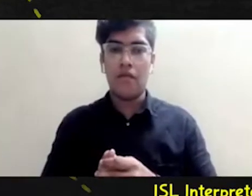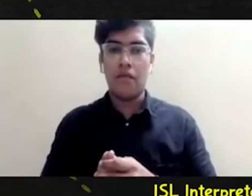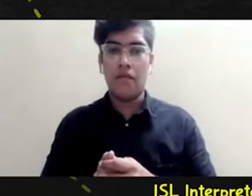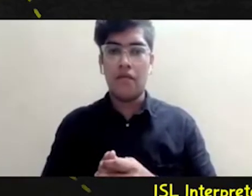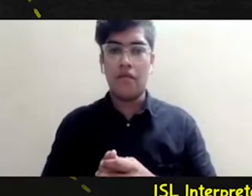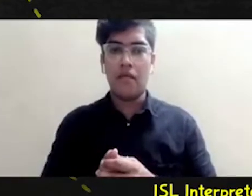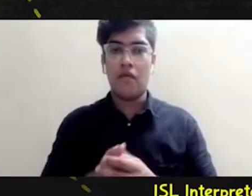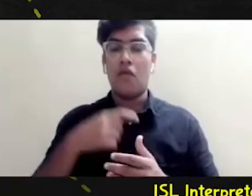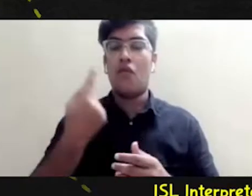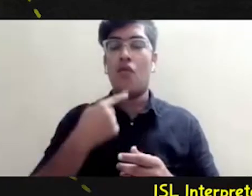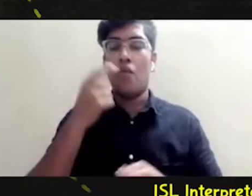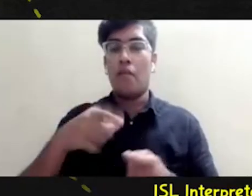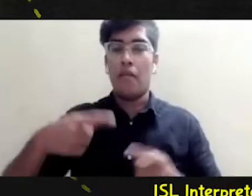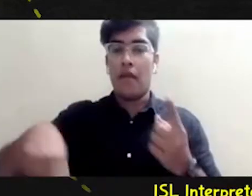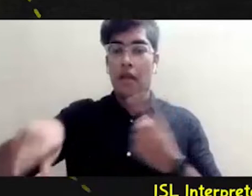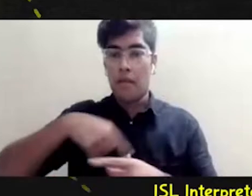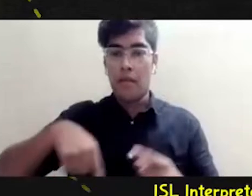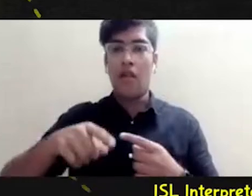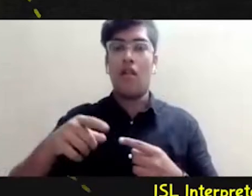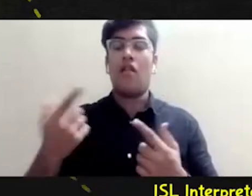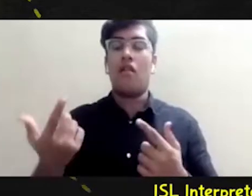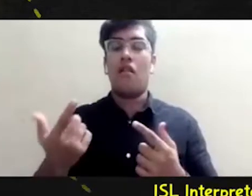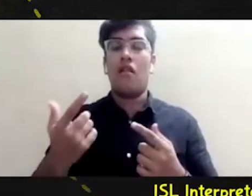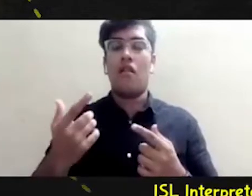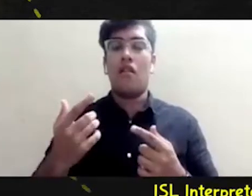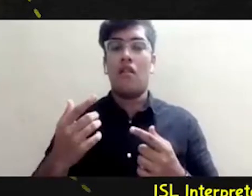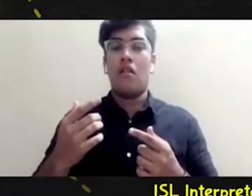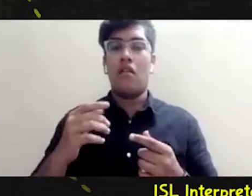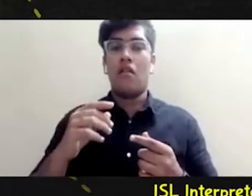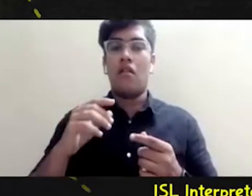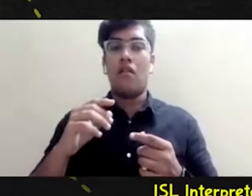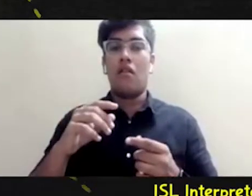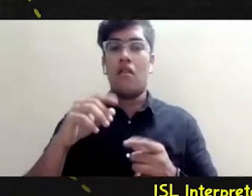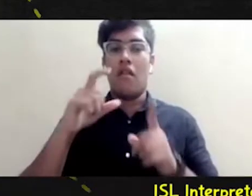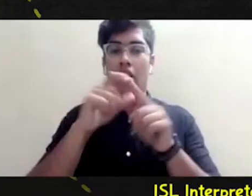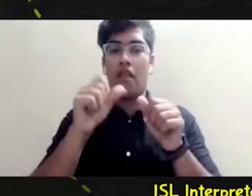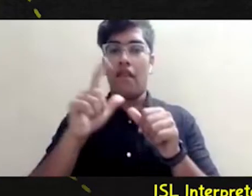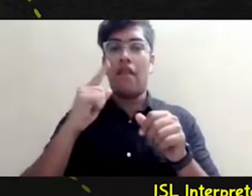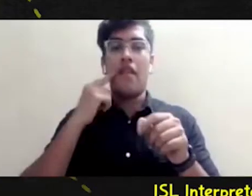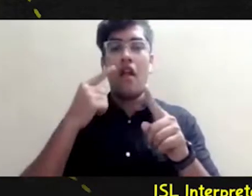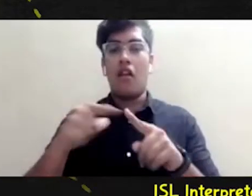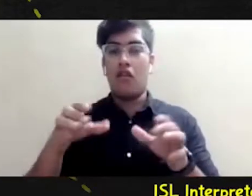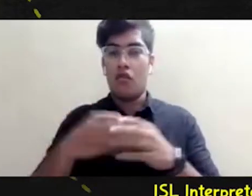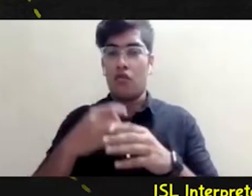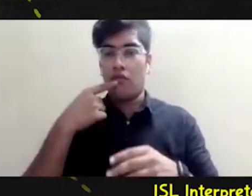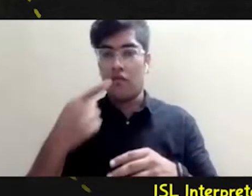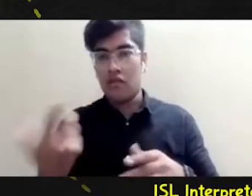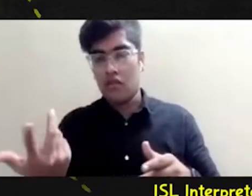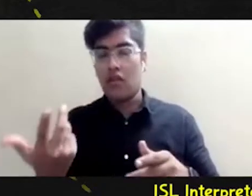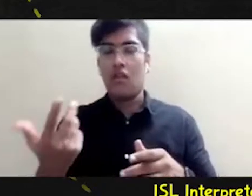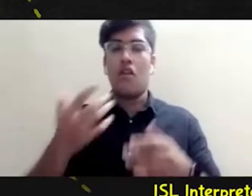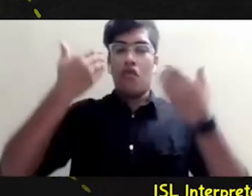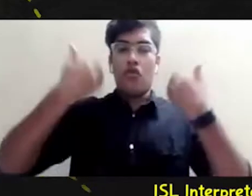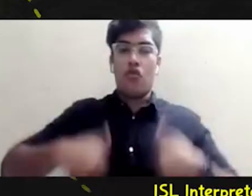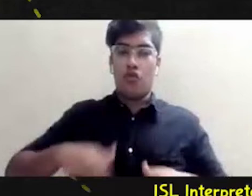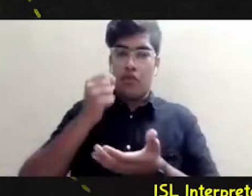we are yet to explore. I mean, I can say it from the Dalit movement side also. Like we work with Dalit human rights and we go to do a